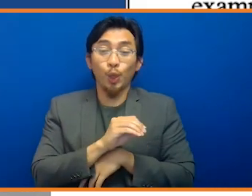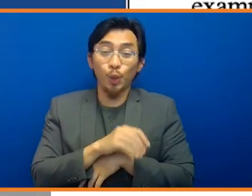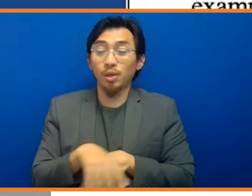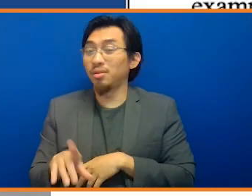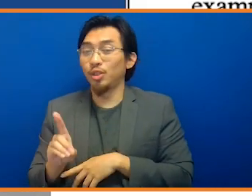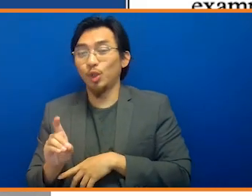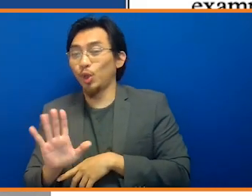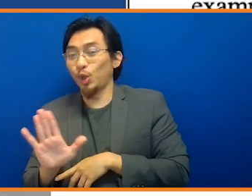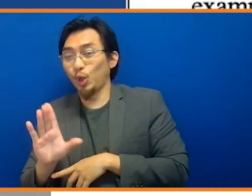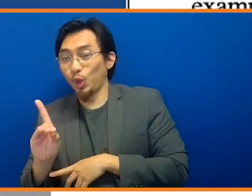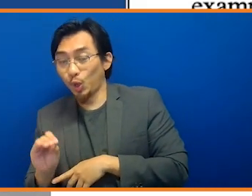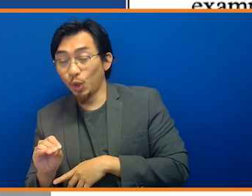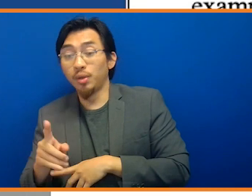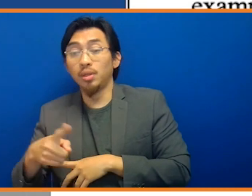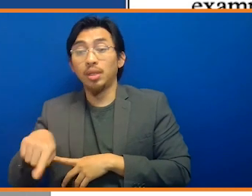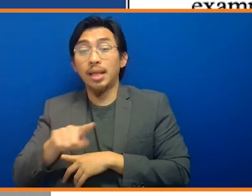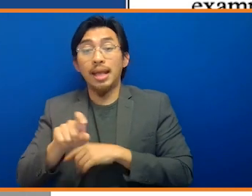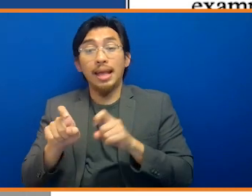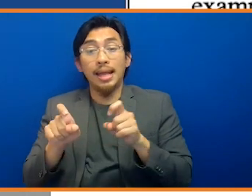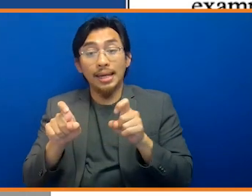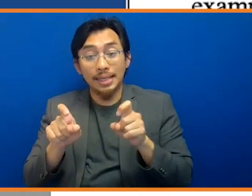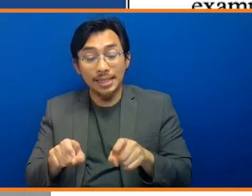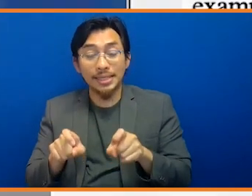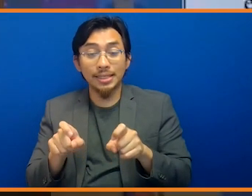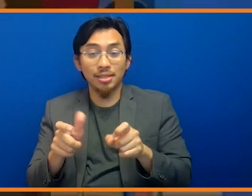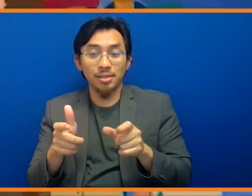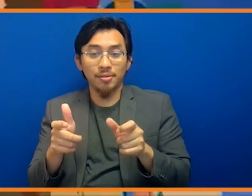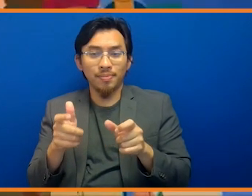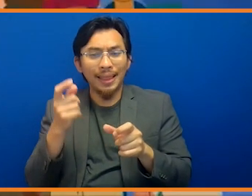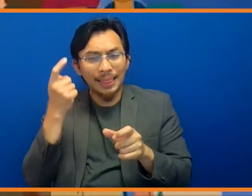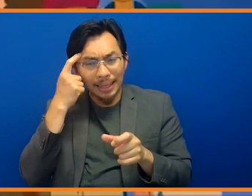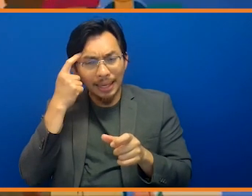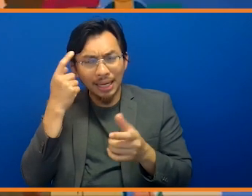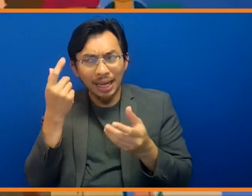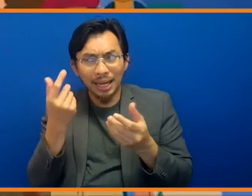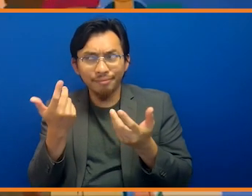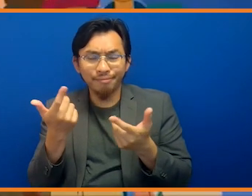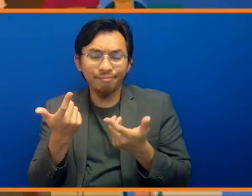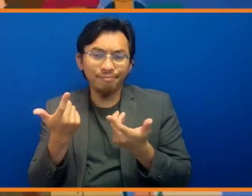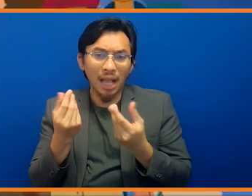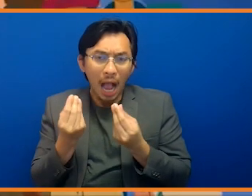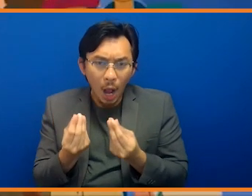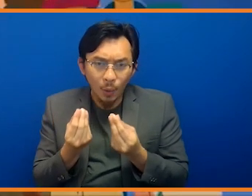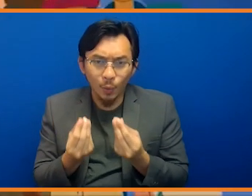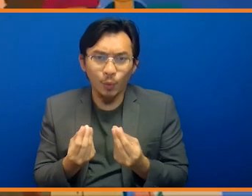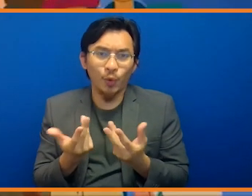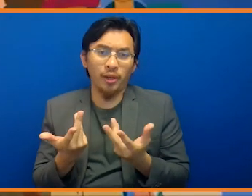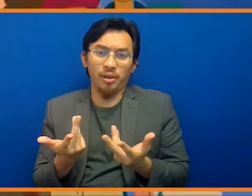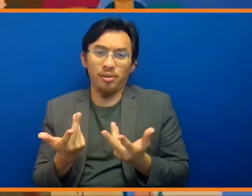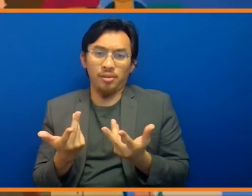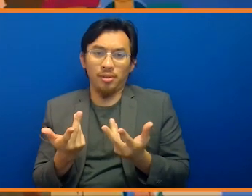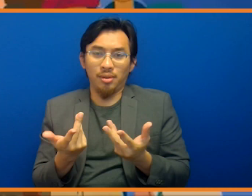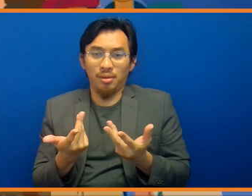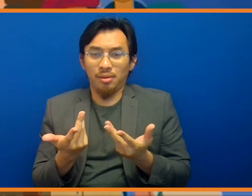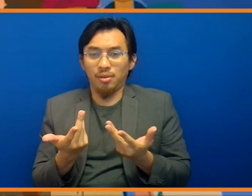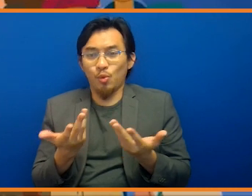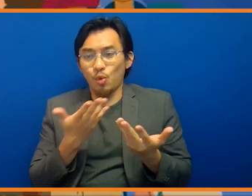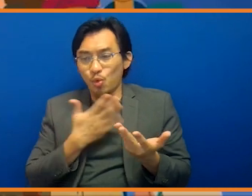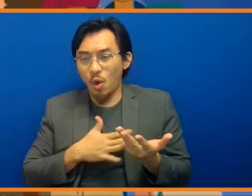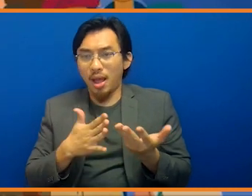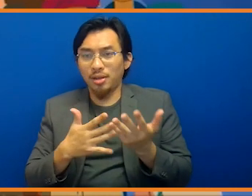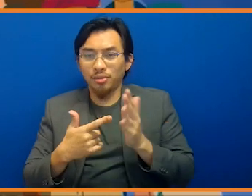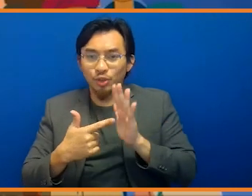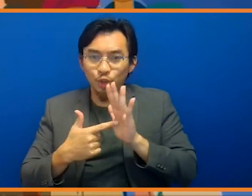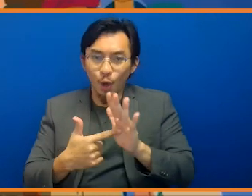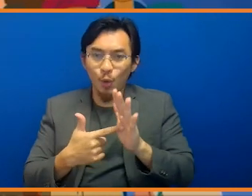that you guys need to really think about, and then how uh, the material that